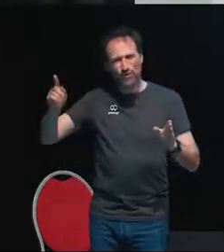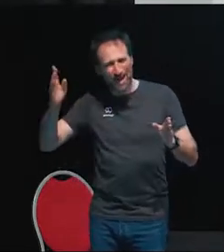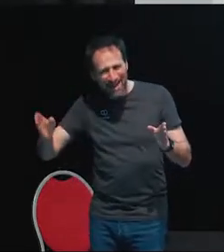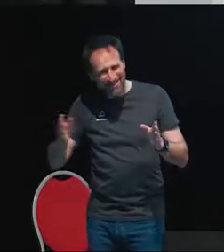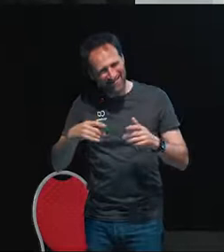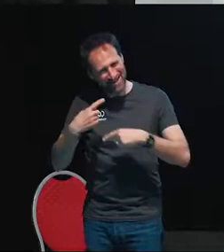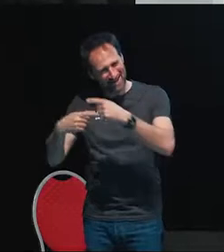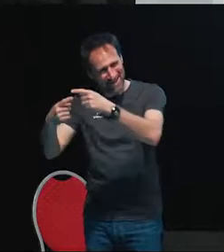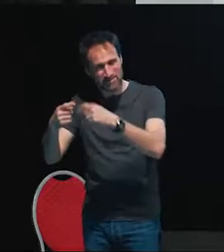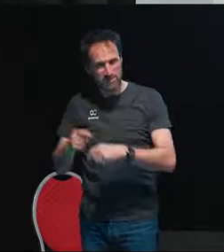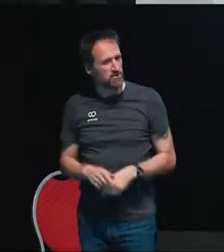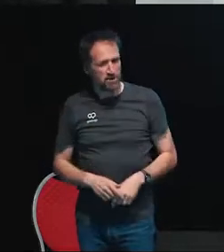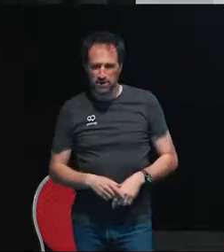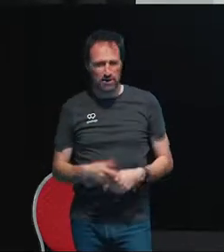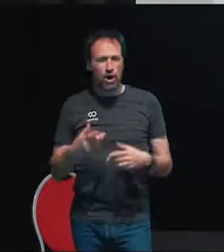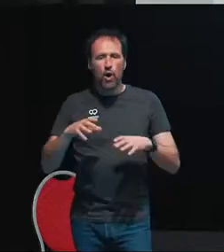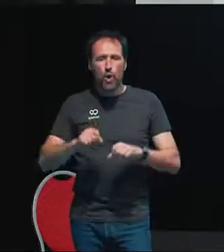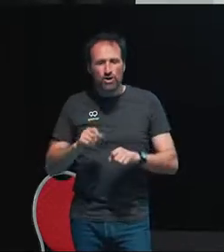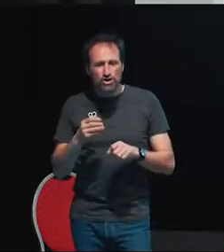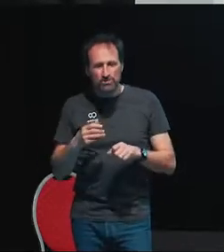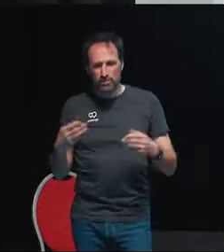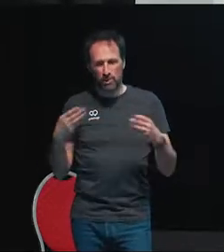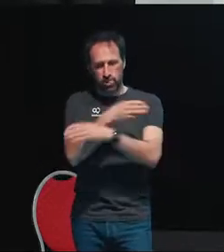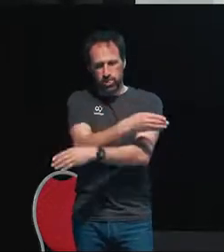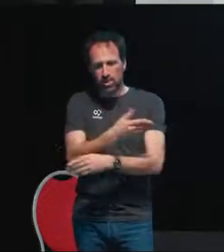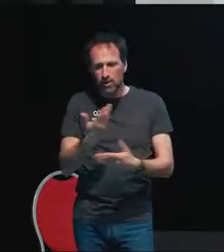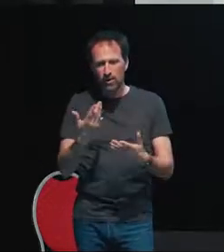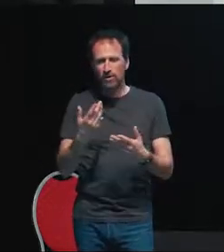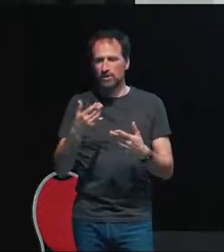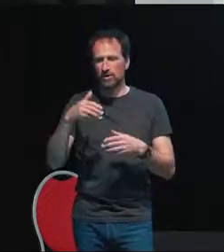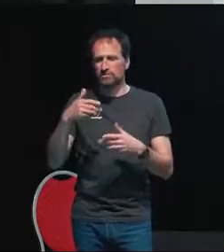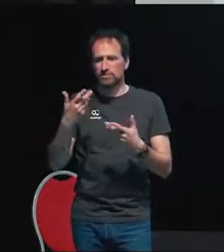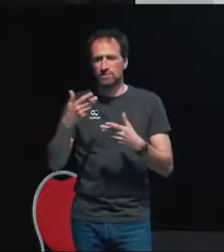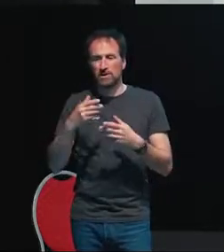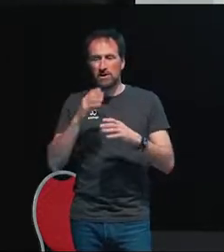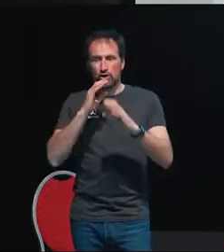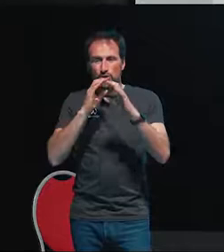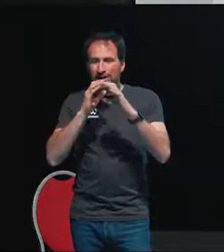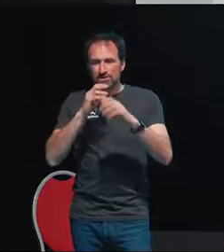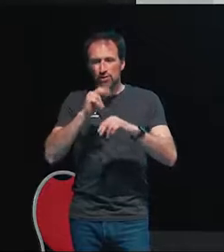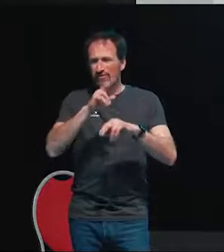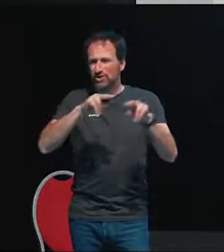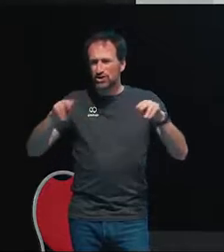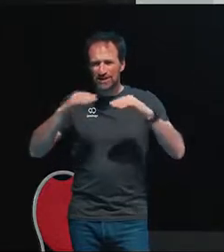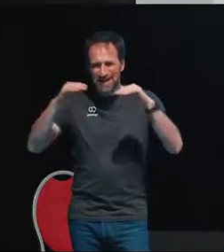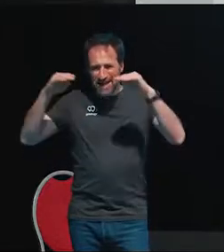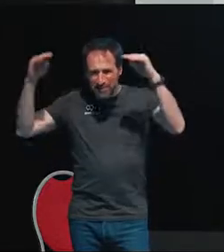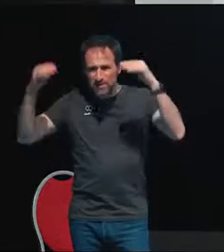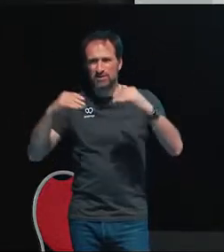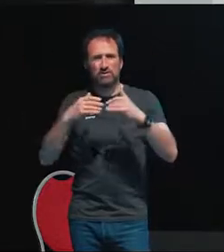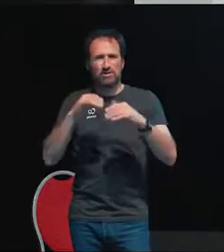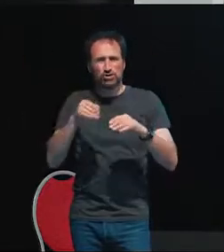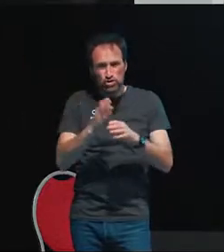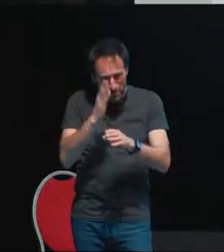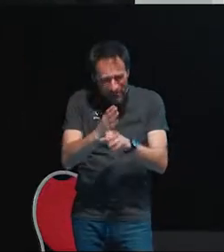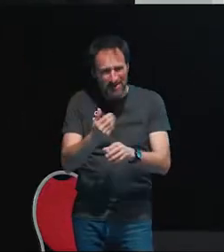ownership ends at the front end right and then they need to go into the UI layer to communicate with all these people and get the job done so